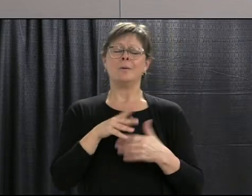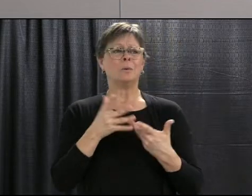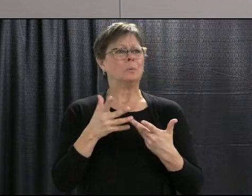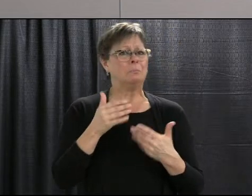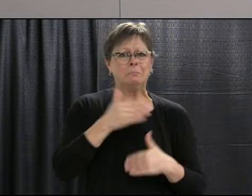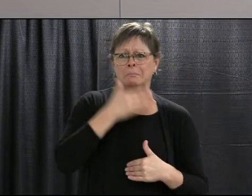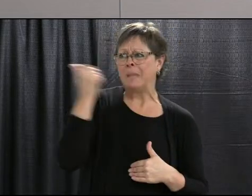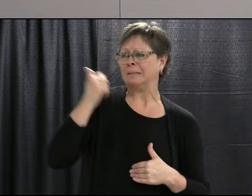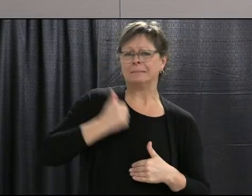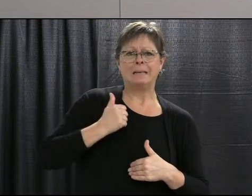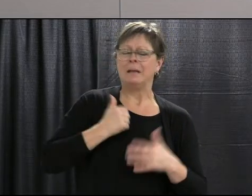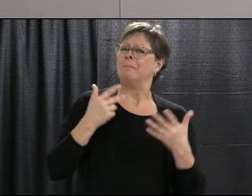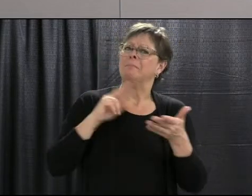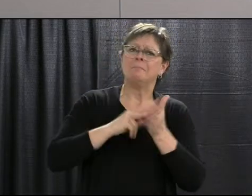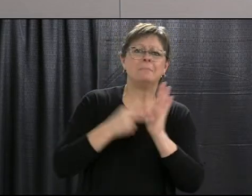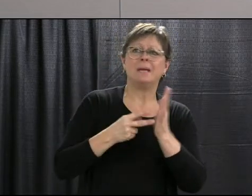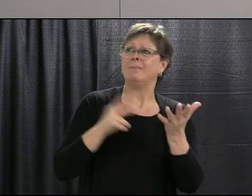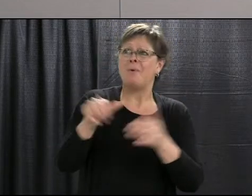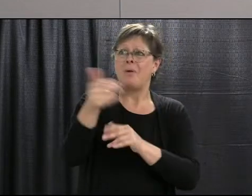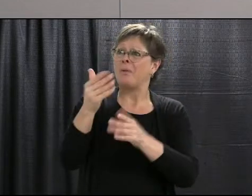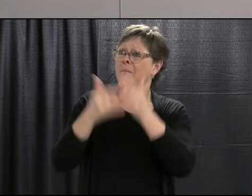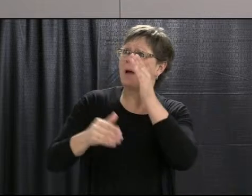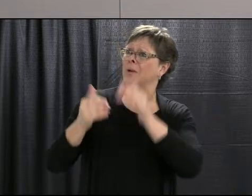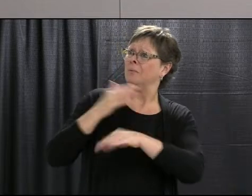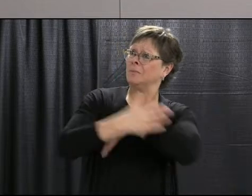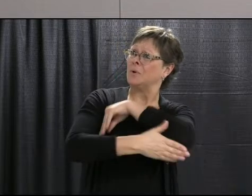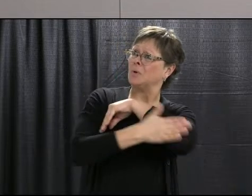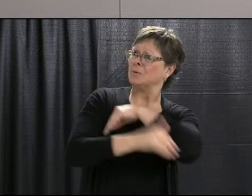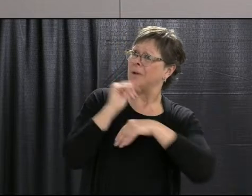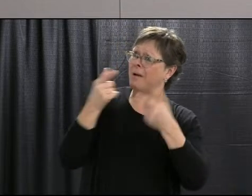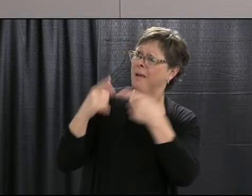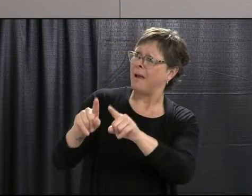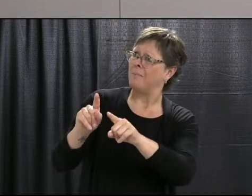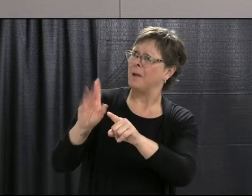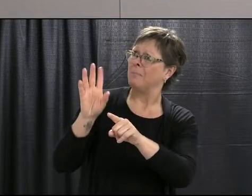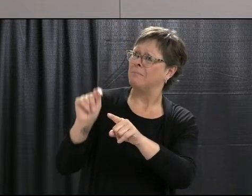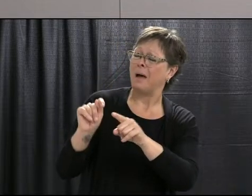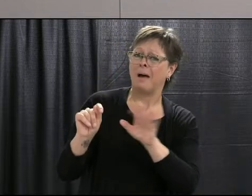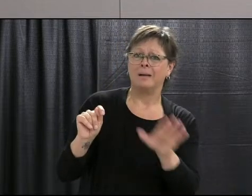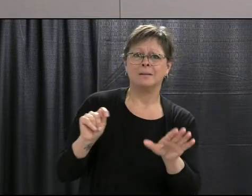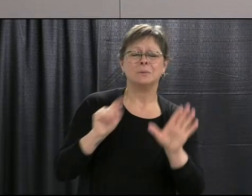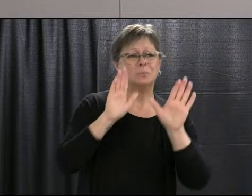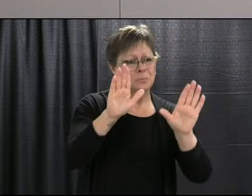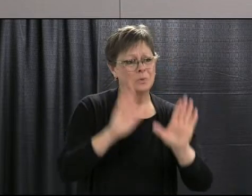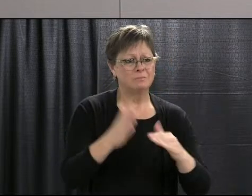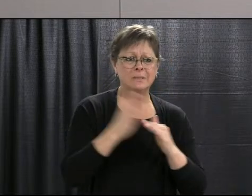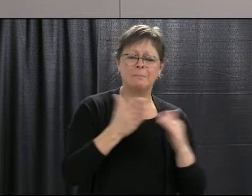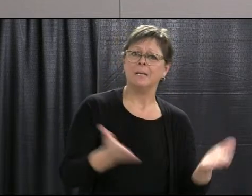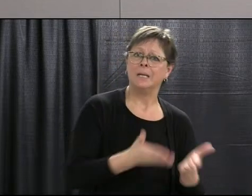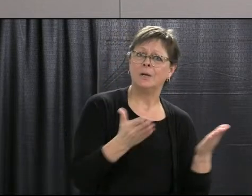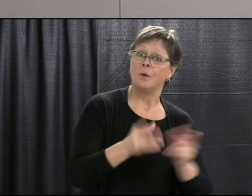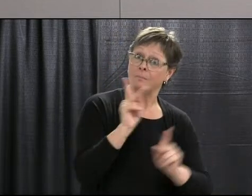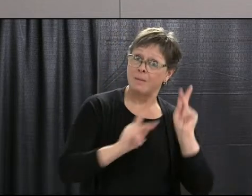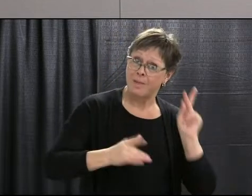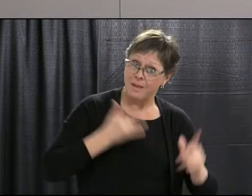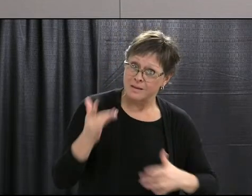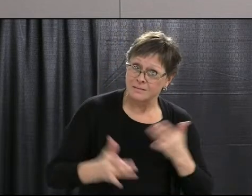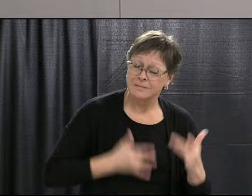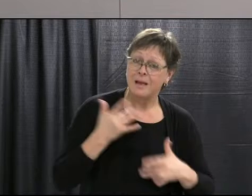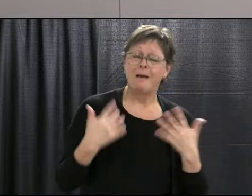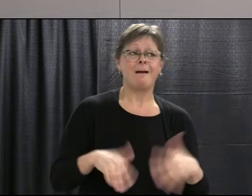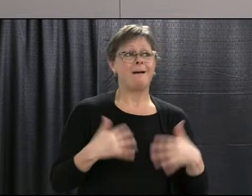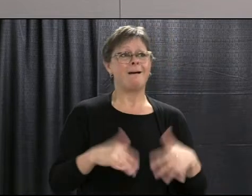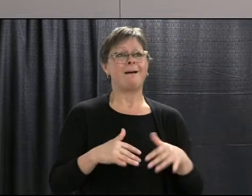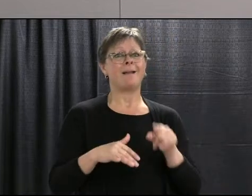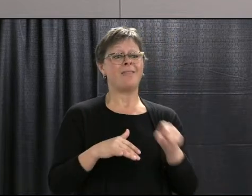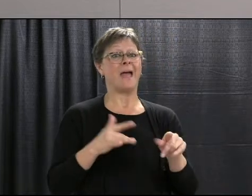done anywhere else in the country. And there's all the rationale in the world, as Dr. Parfrey has just described. People are excited about that, and you need that